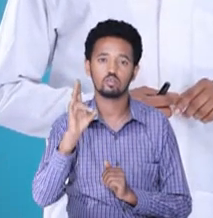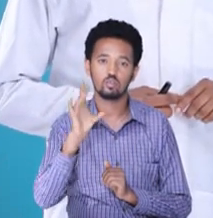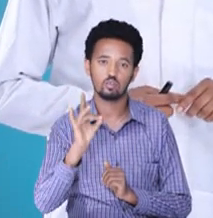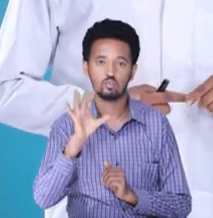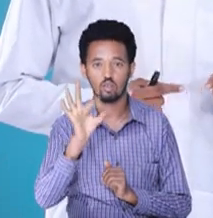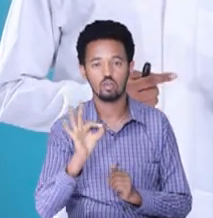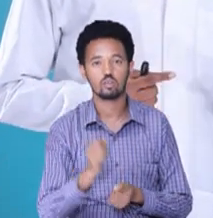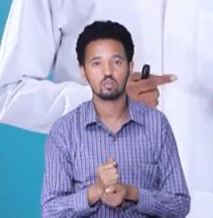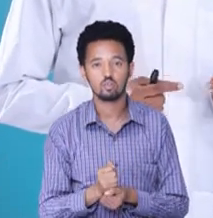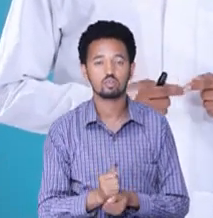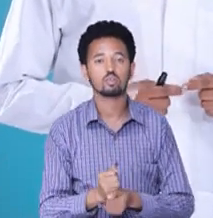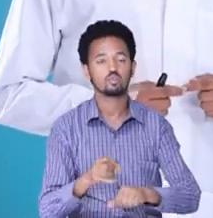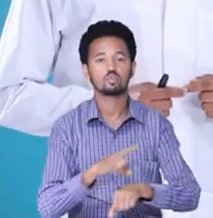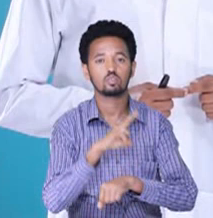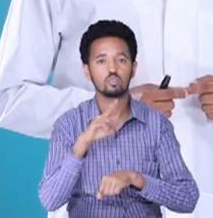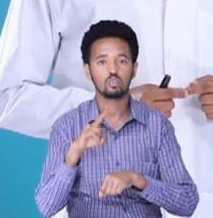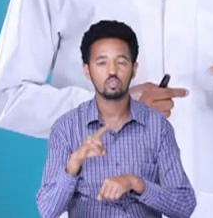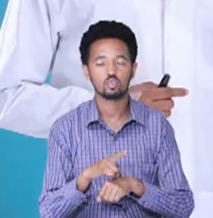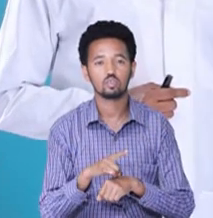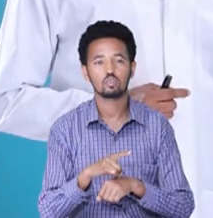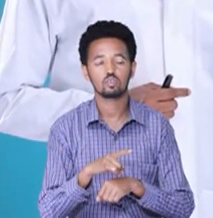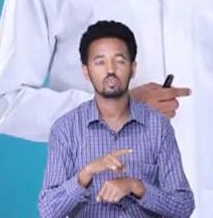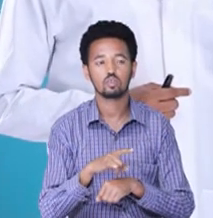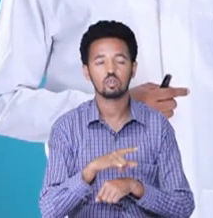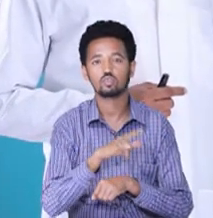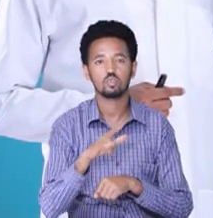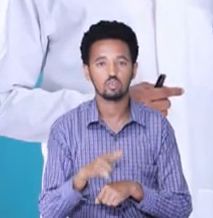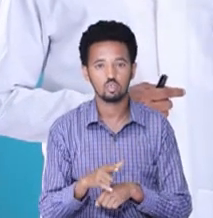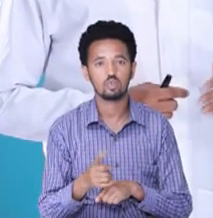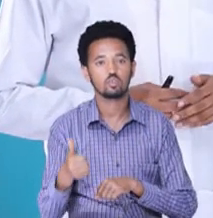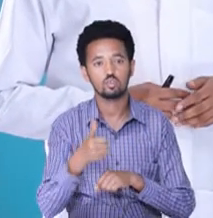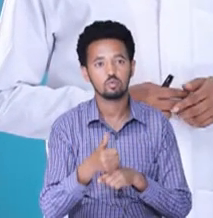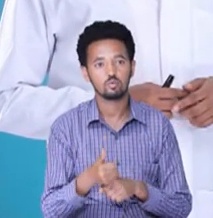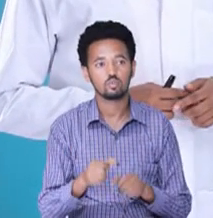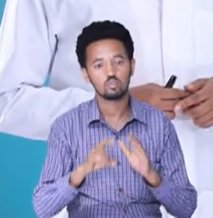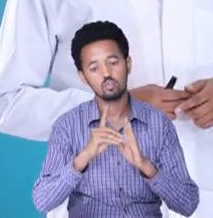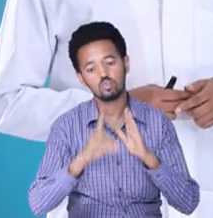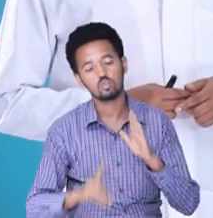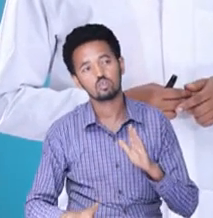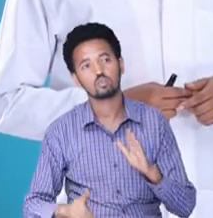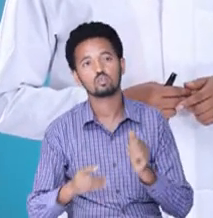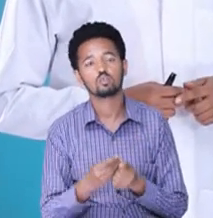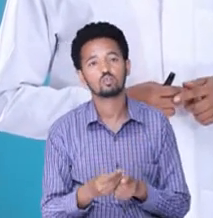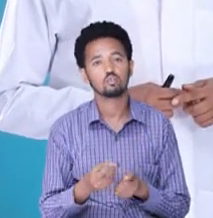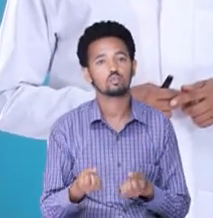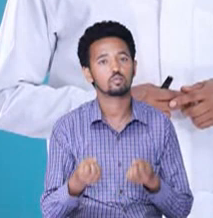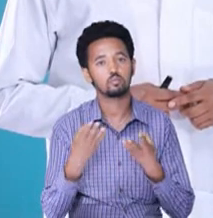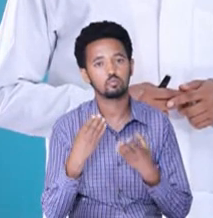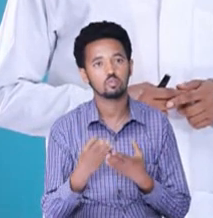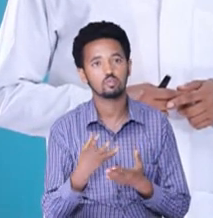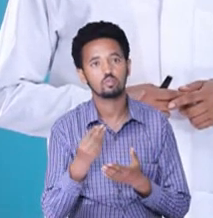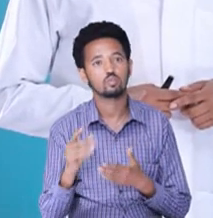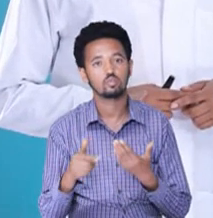1789, the National Assembly declared the Declaration of Rights of Men and the